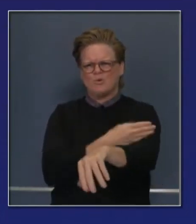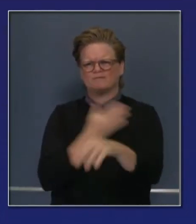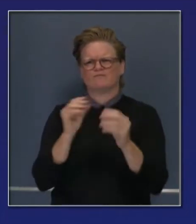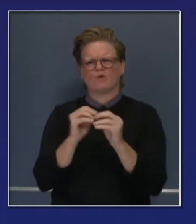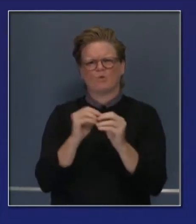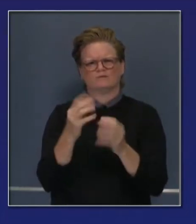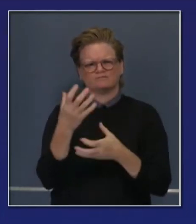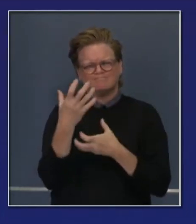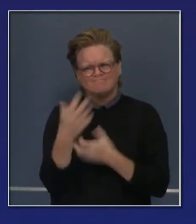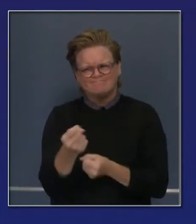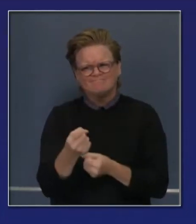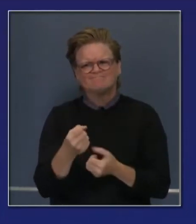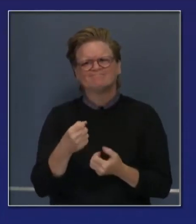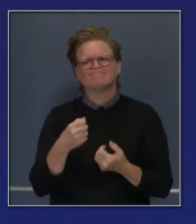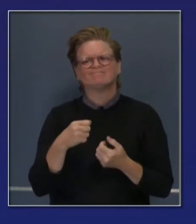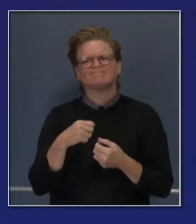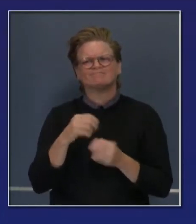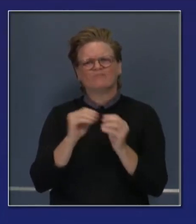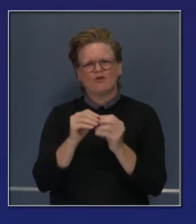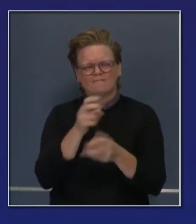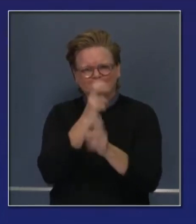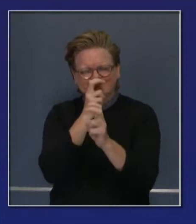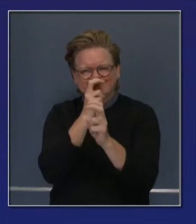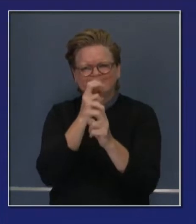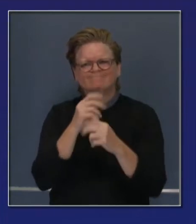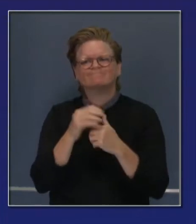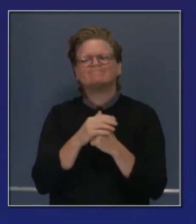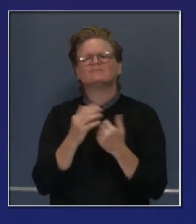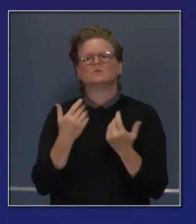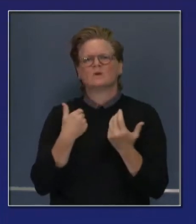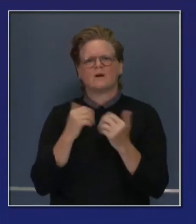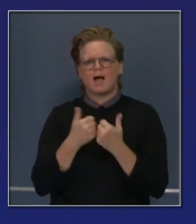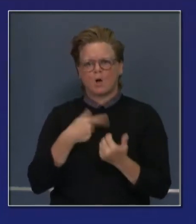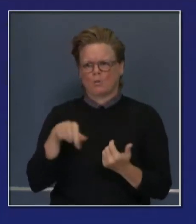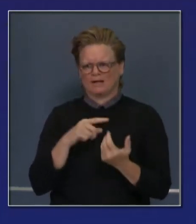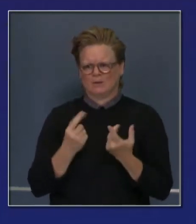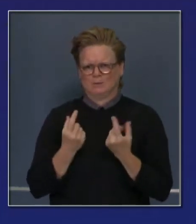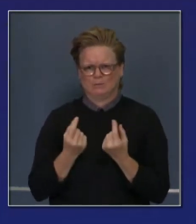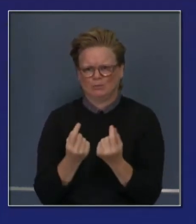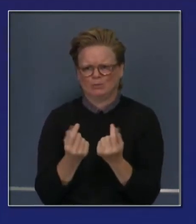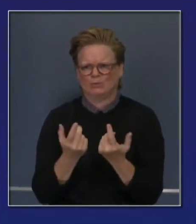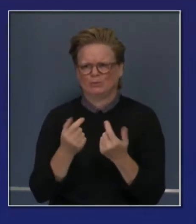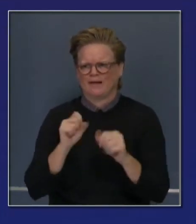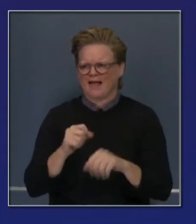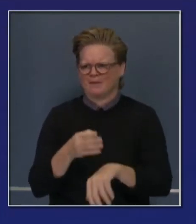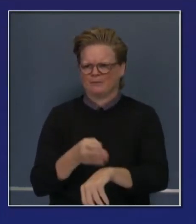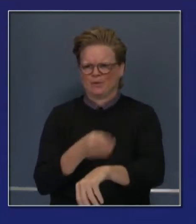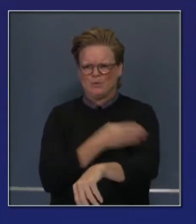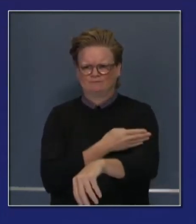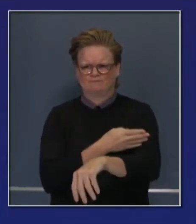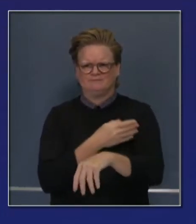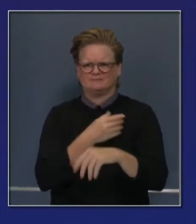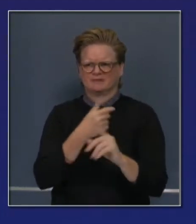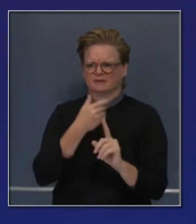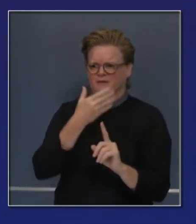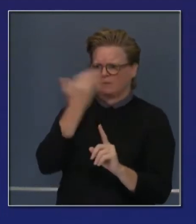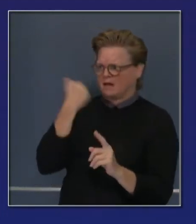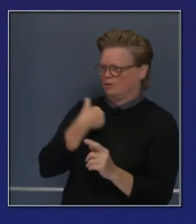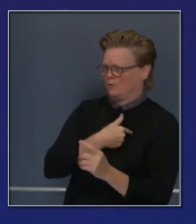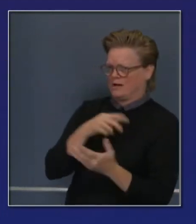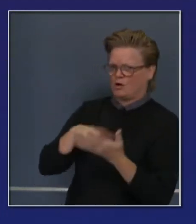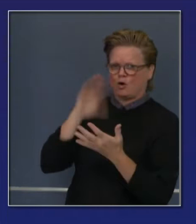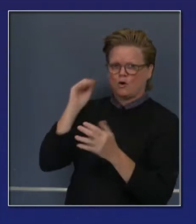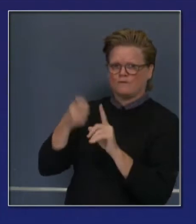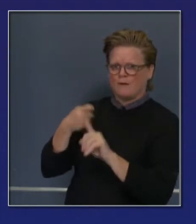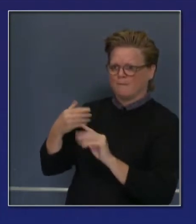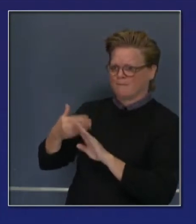stringent and incorporate some of the lessons learned from our previous experience around these modifications.